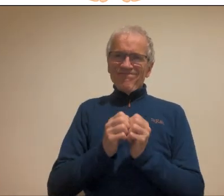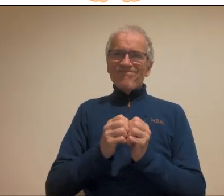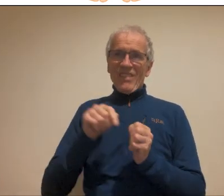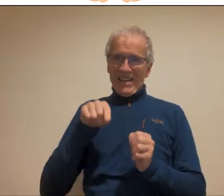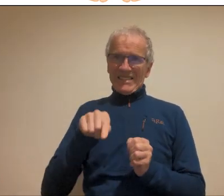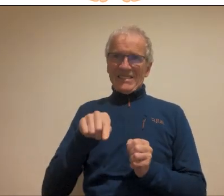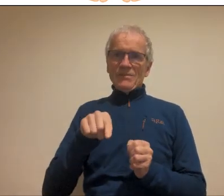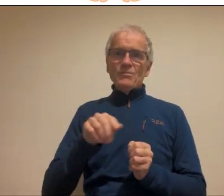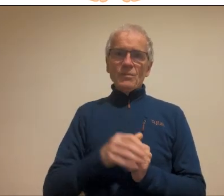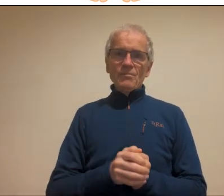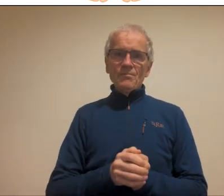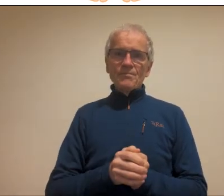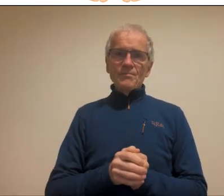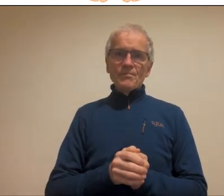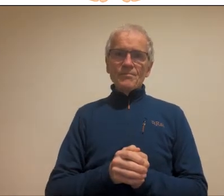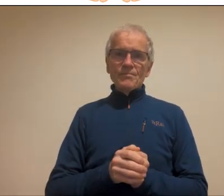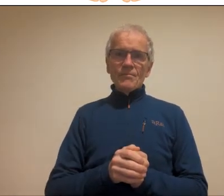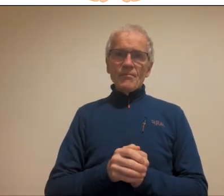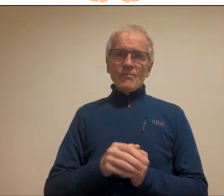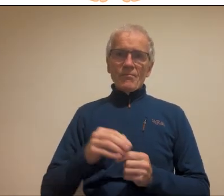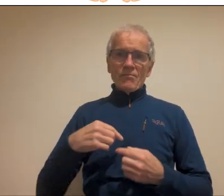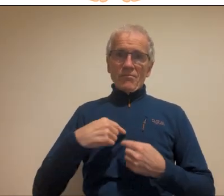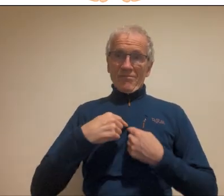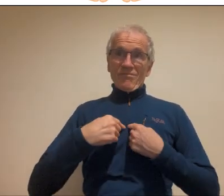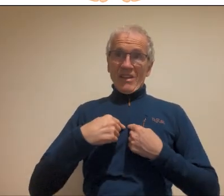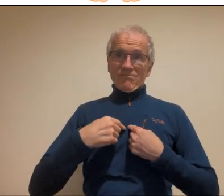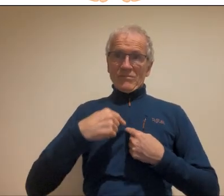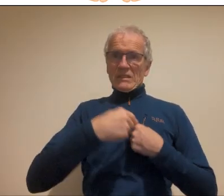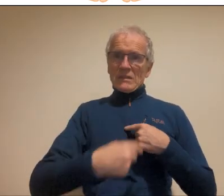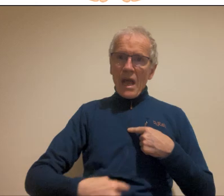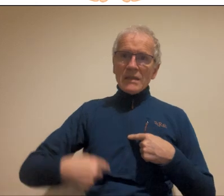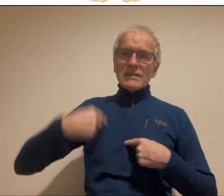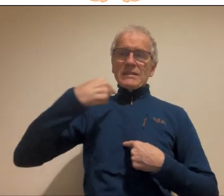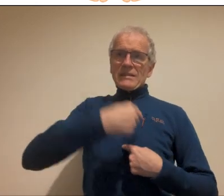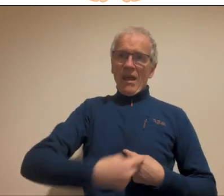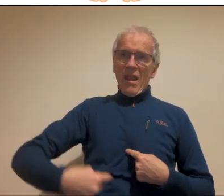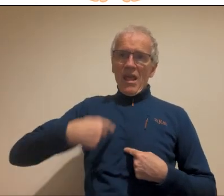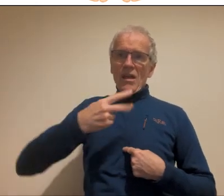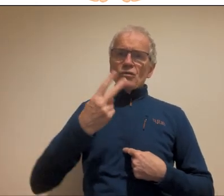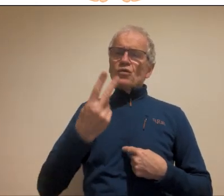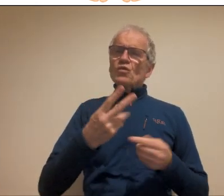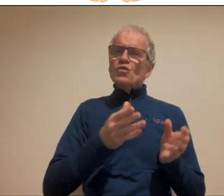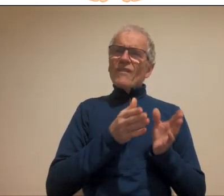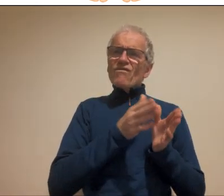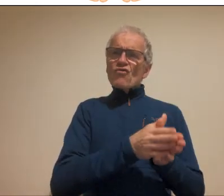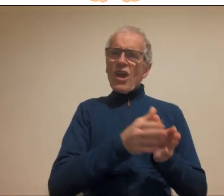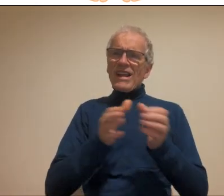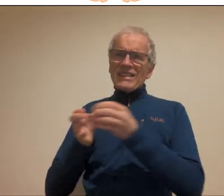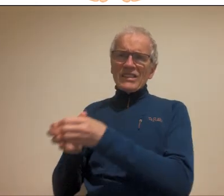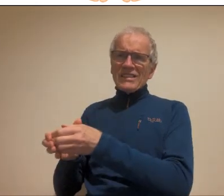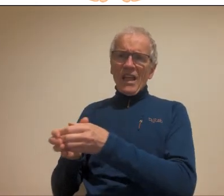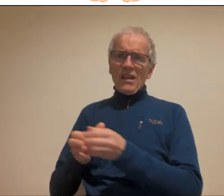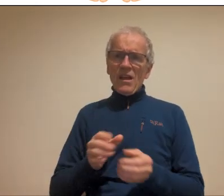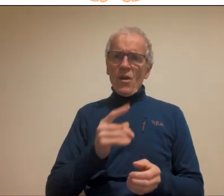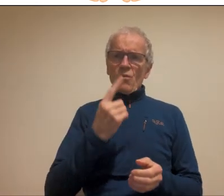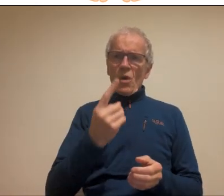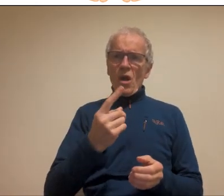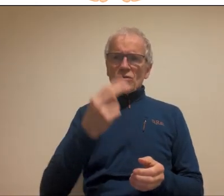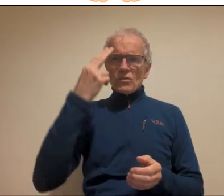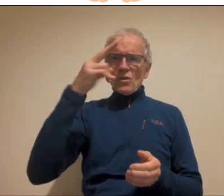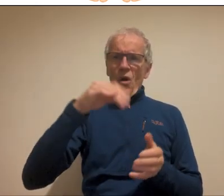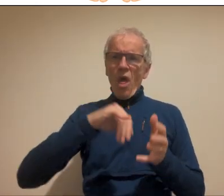The cardiac cycle consists of two phases: systole, the relaxation of the heart muscle,